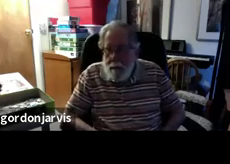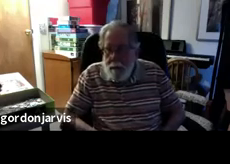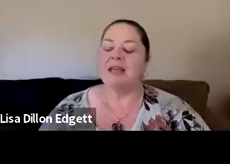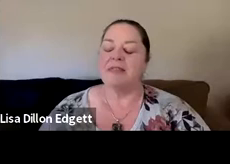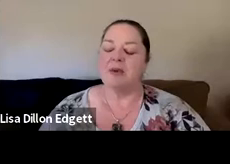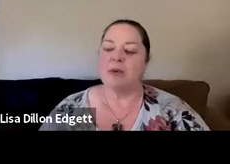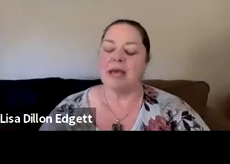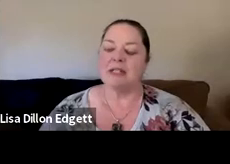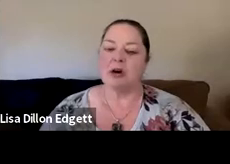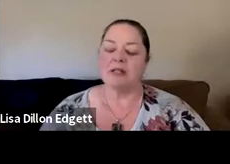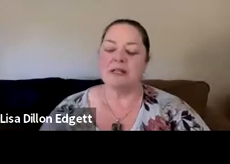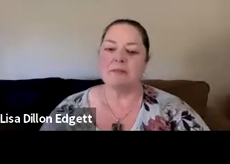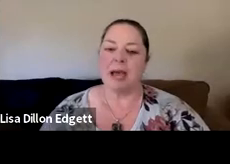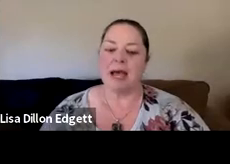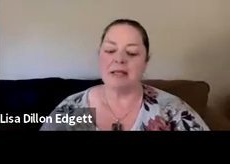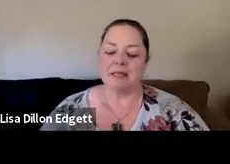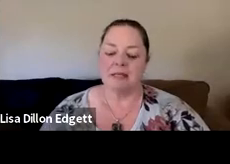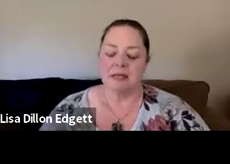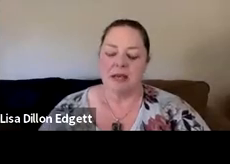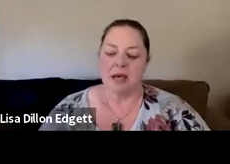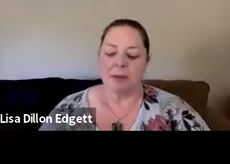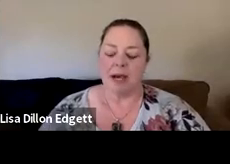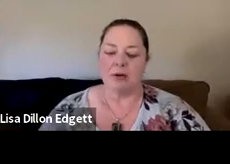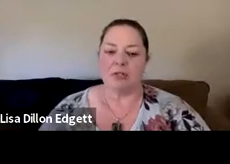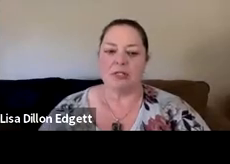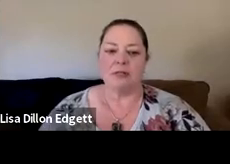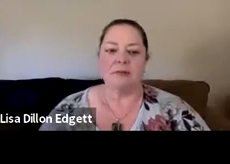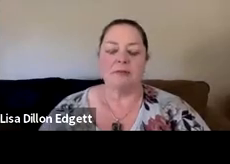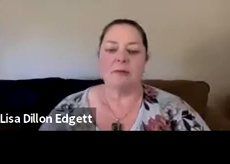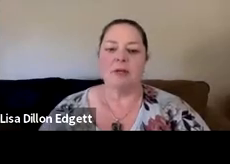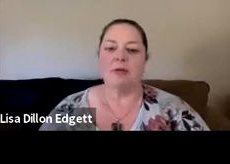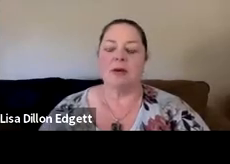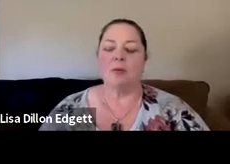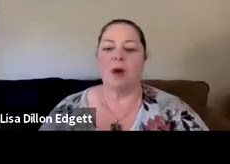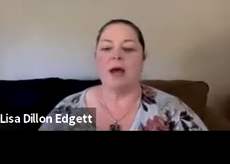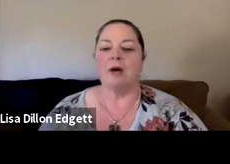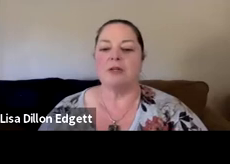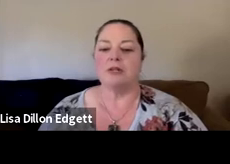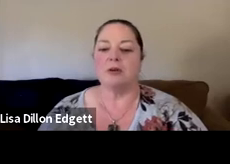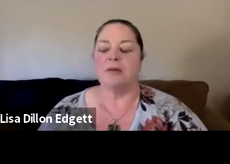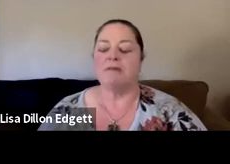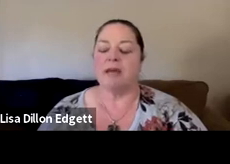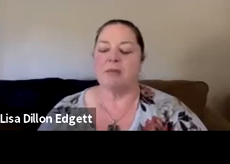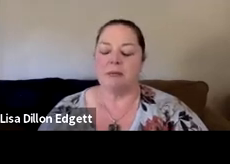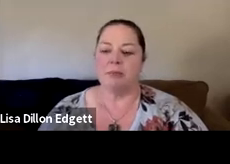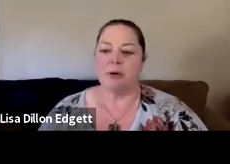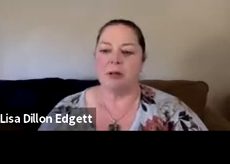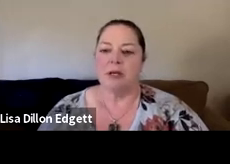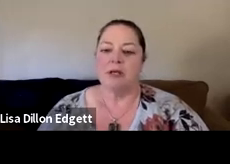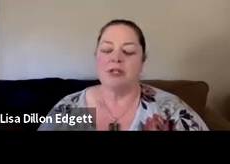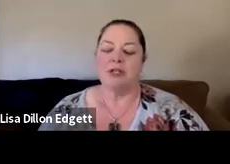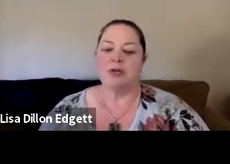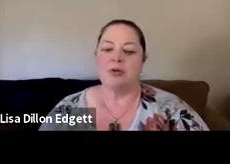Yeah. And I think we had talked in the past about, that I also invite